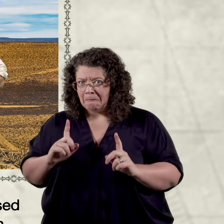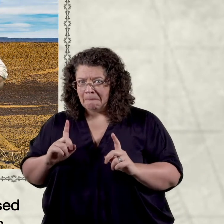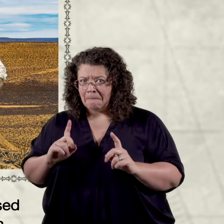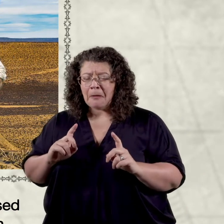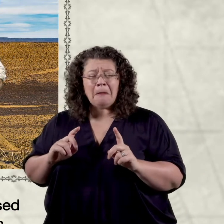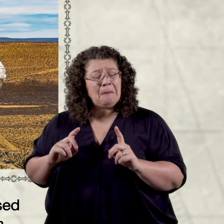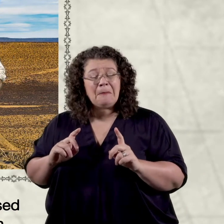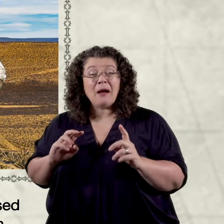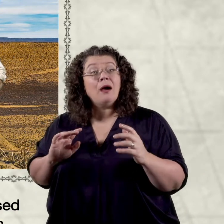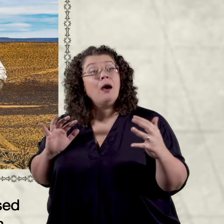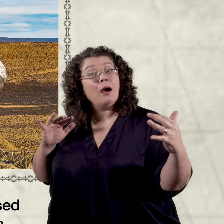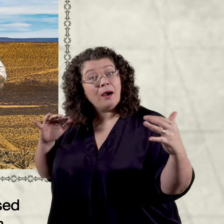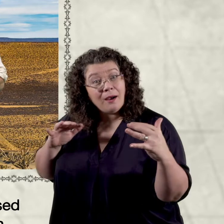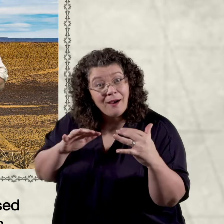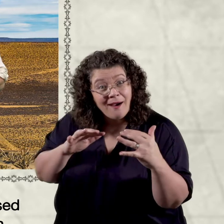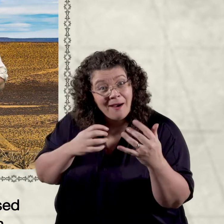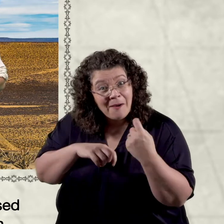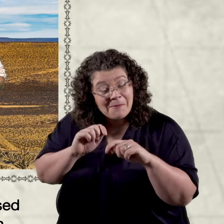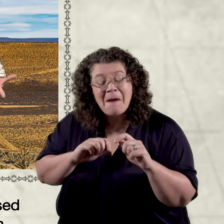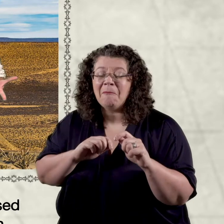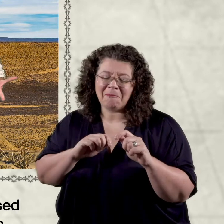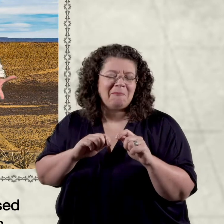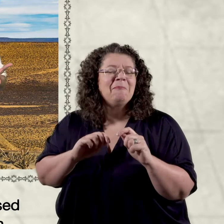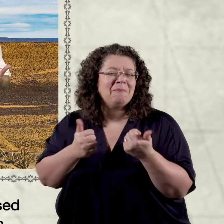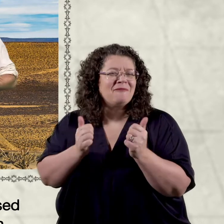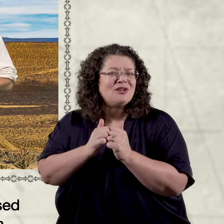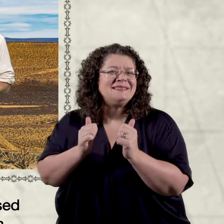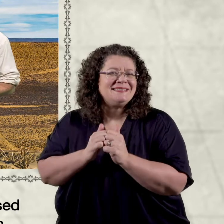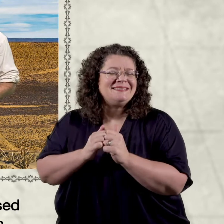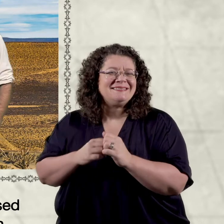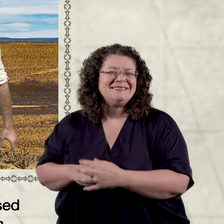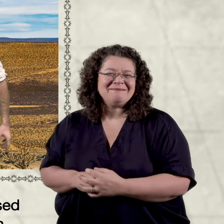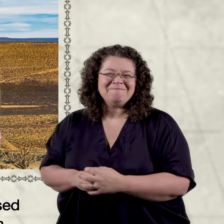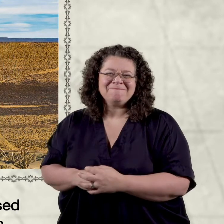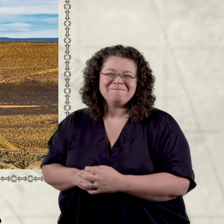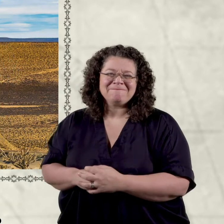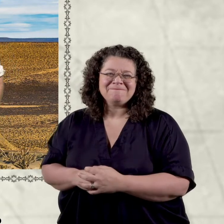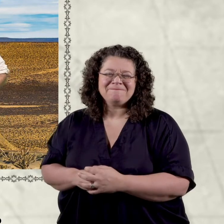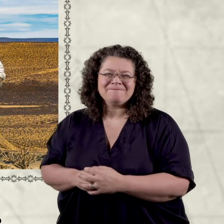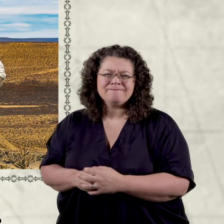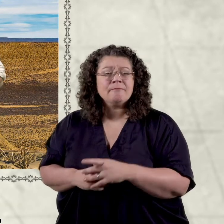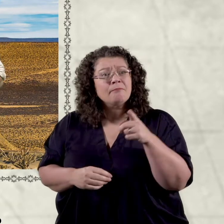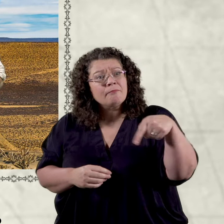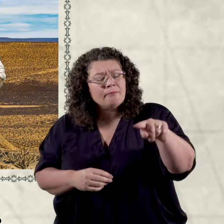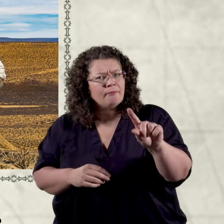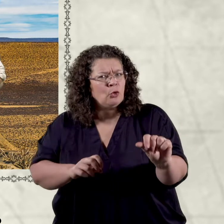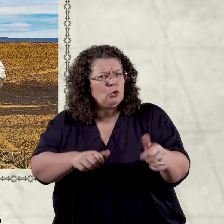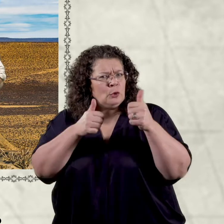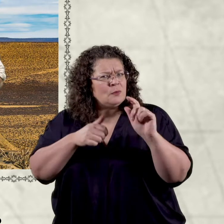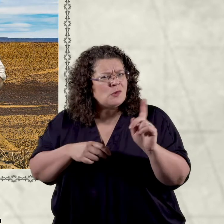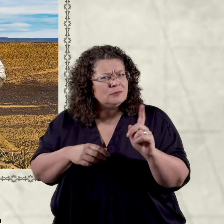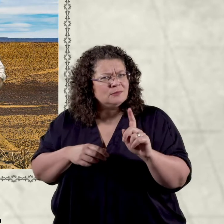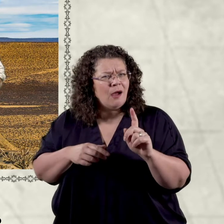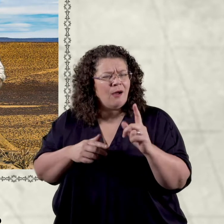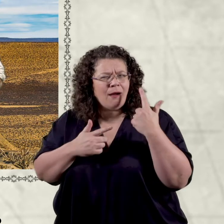after a short amount of time, we realised that we were able to be friends. Now then, what these Indians were very good at doing